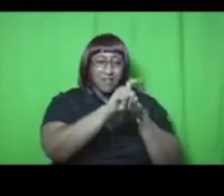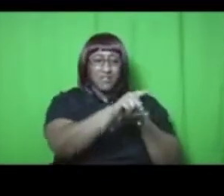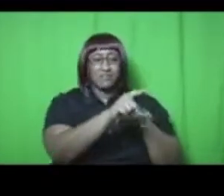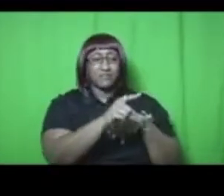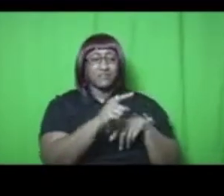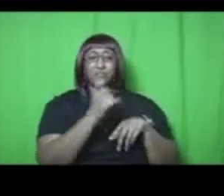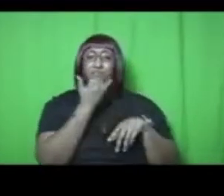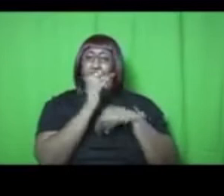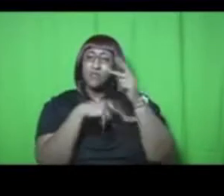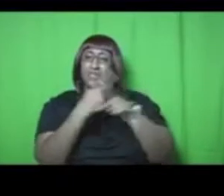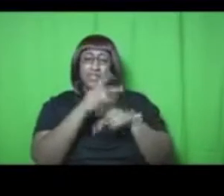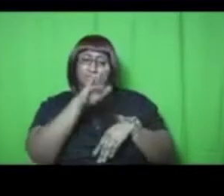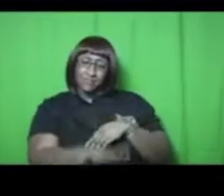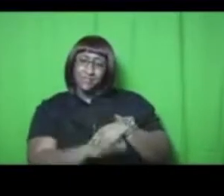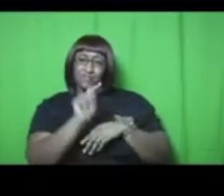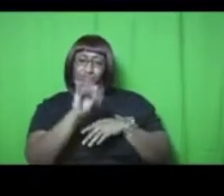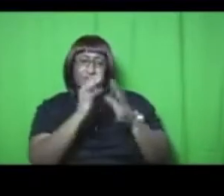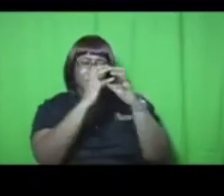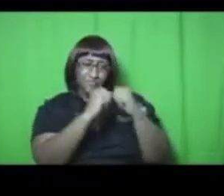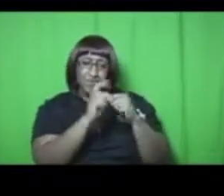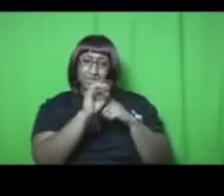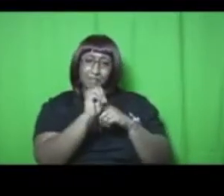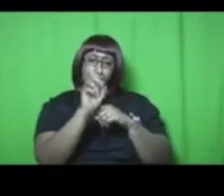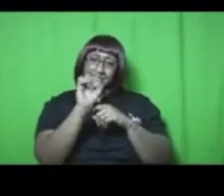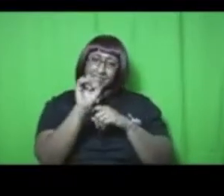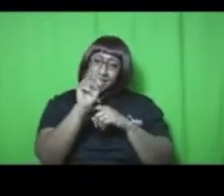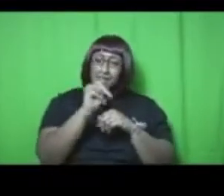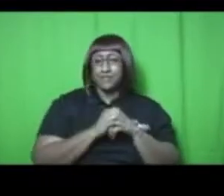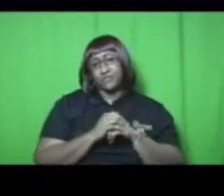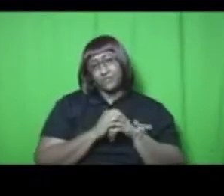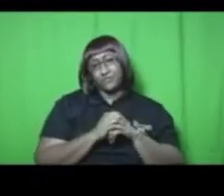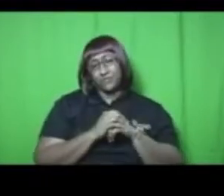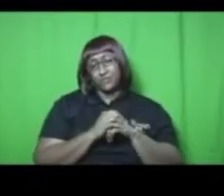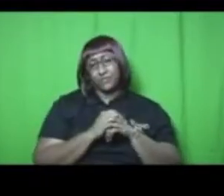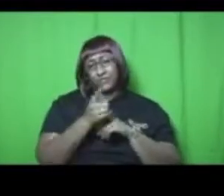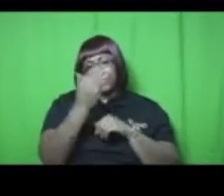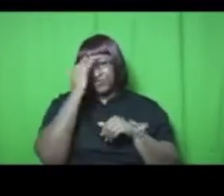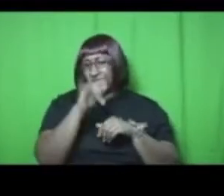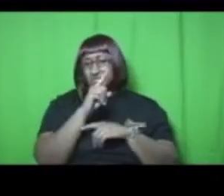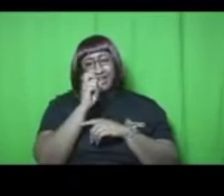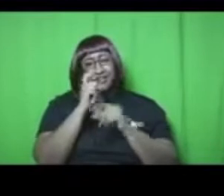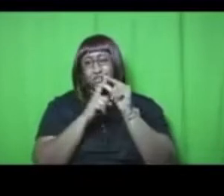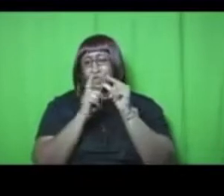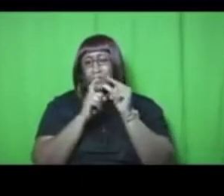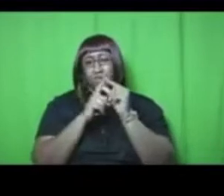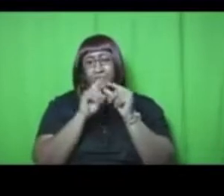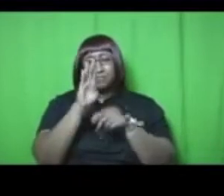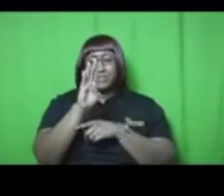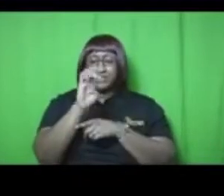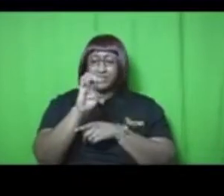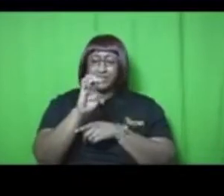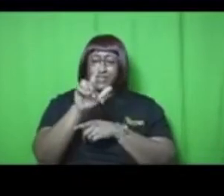child. They tried to define him. They called him Beelzebub. You know, that's an ugly word, Beelzebub.